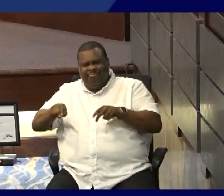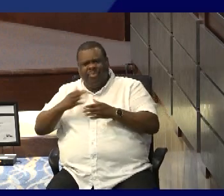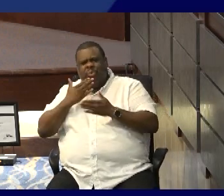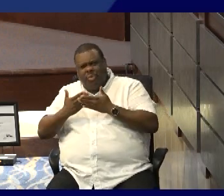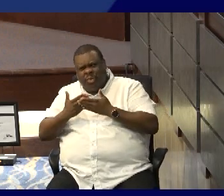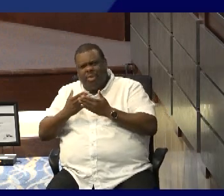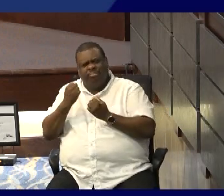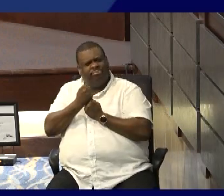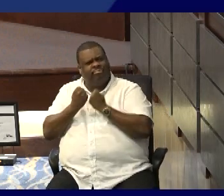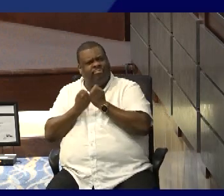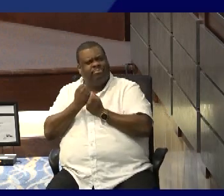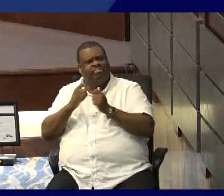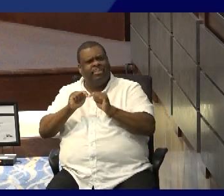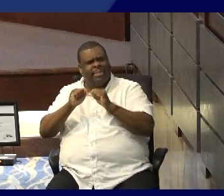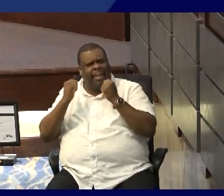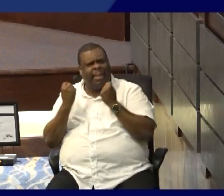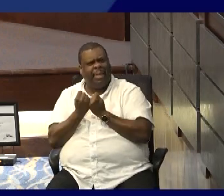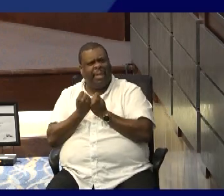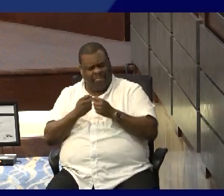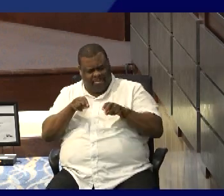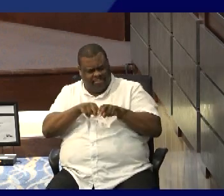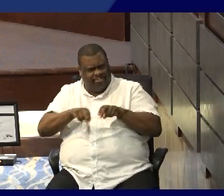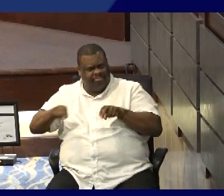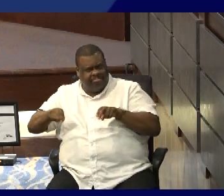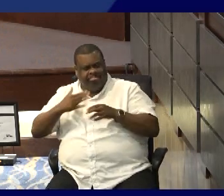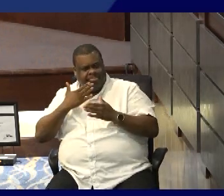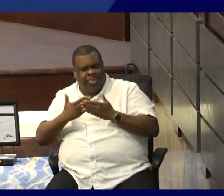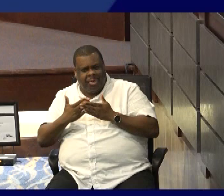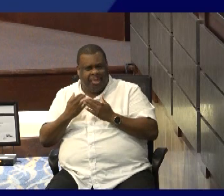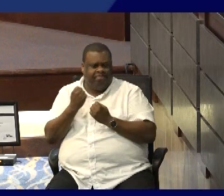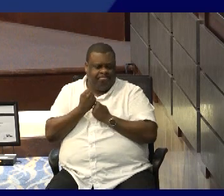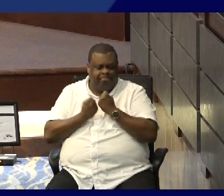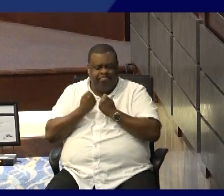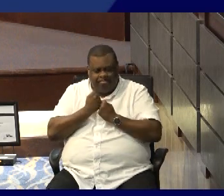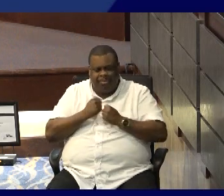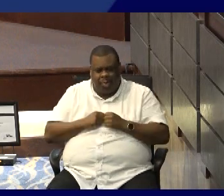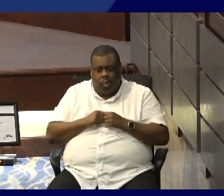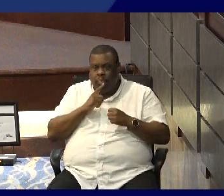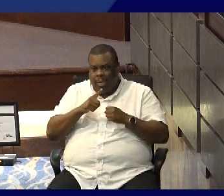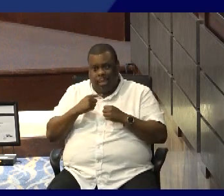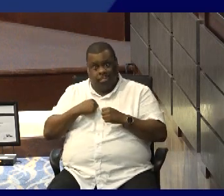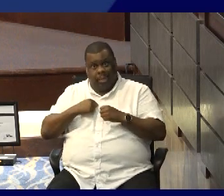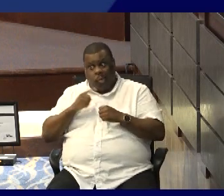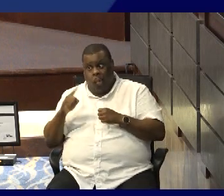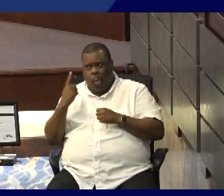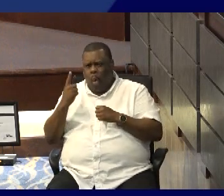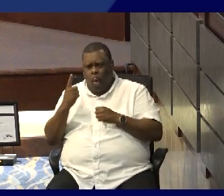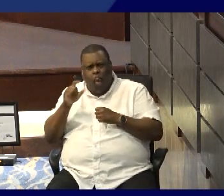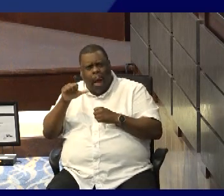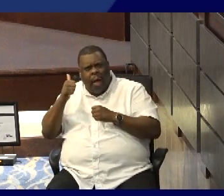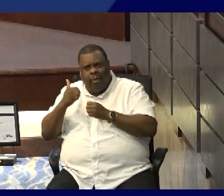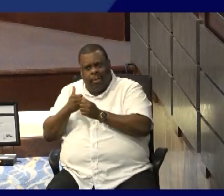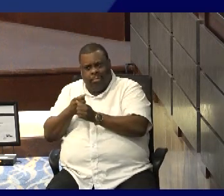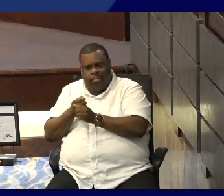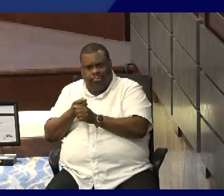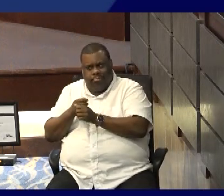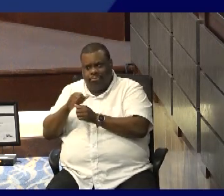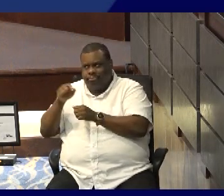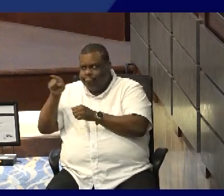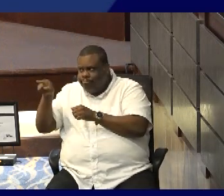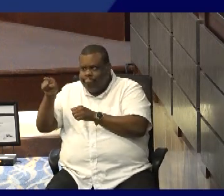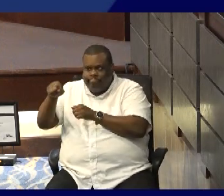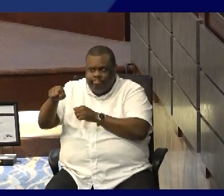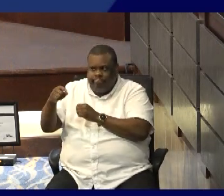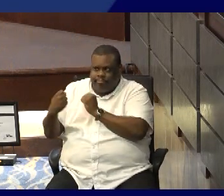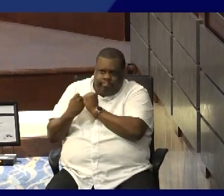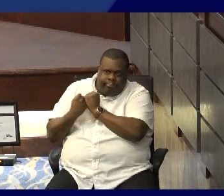project has been in motion for quite a while. This is built on the seeds that so many others have planted. So We're at a very exciting inflection point though,